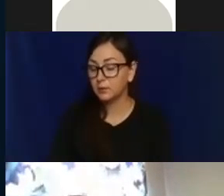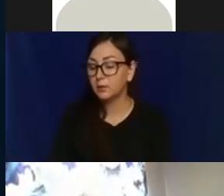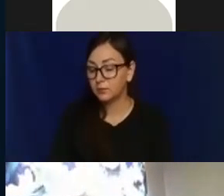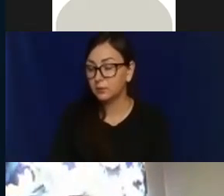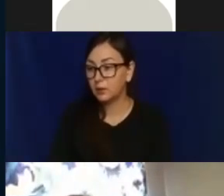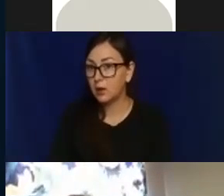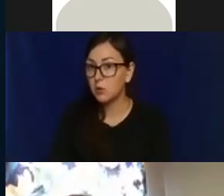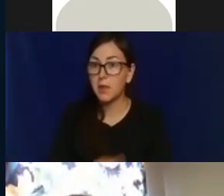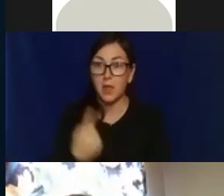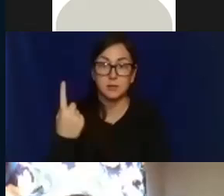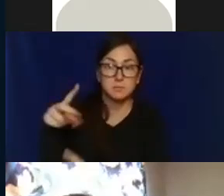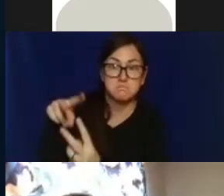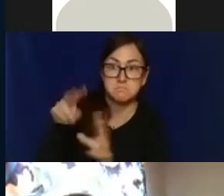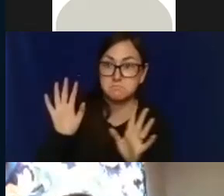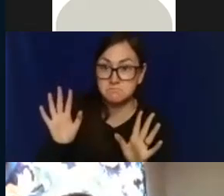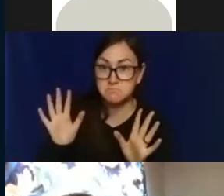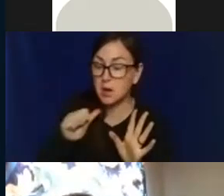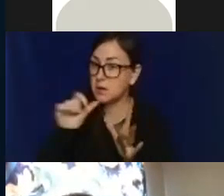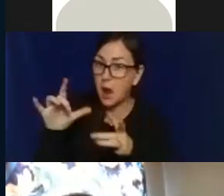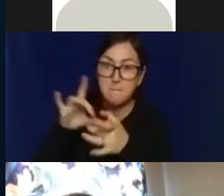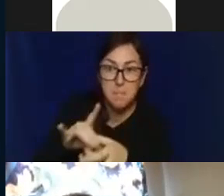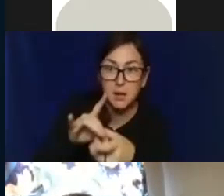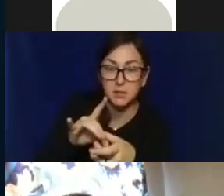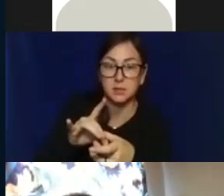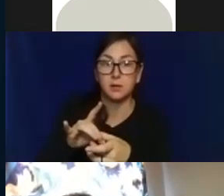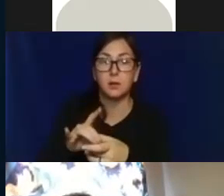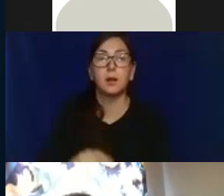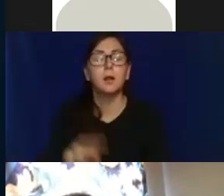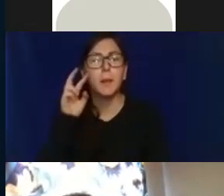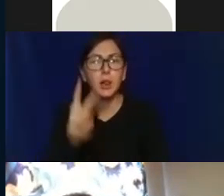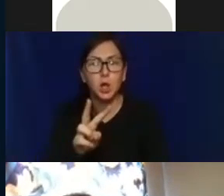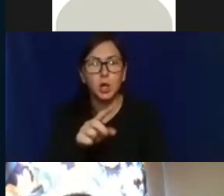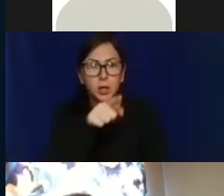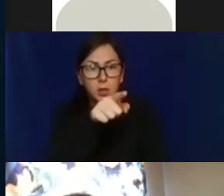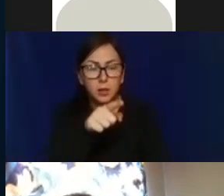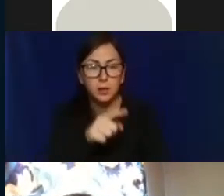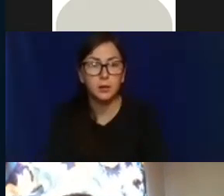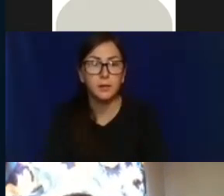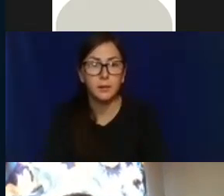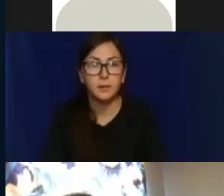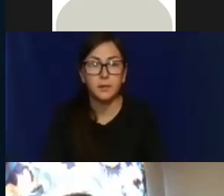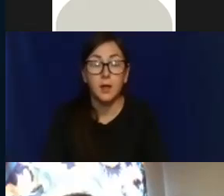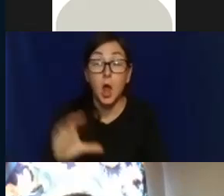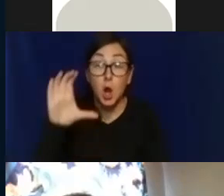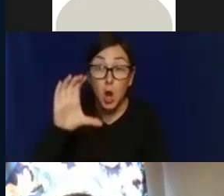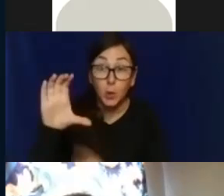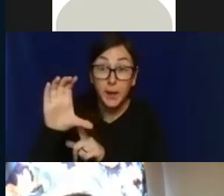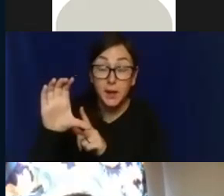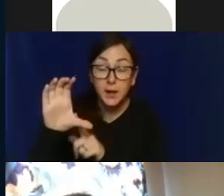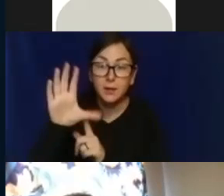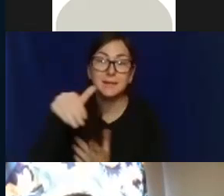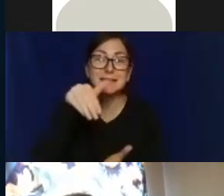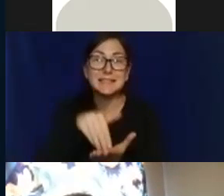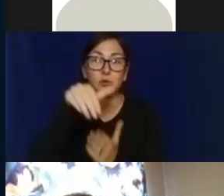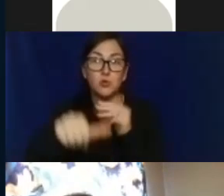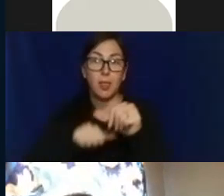pair. However, look at the first entry up there. It says carbon is the central atom.